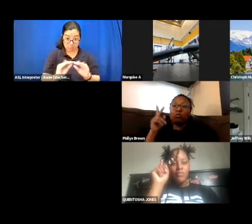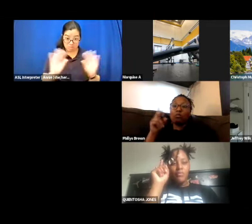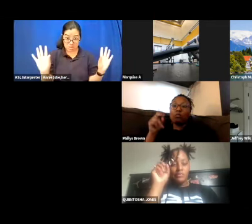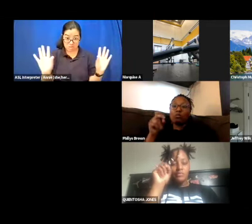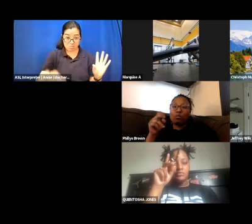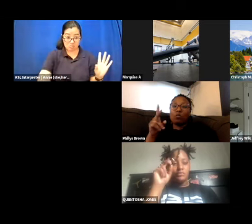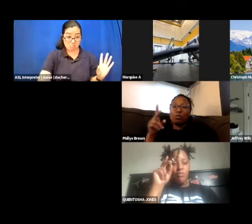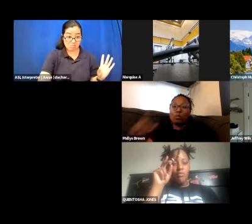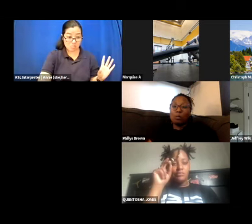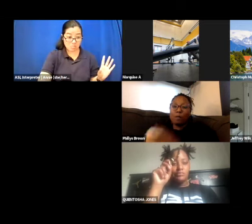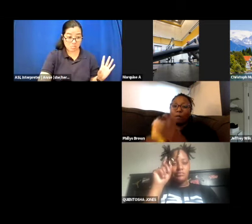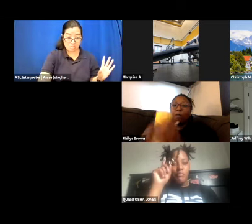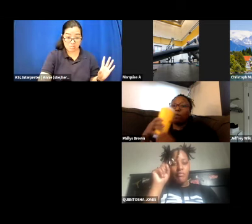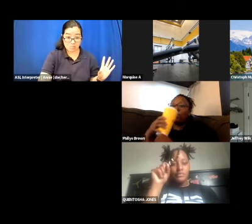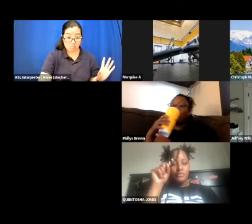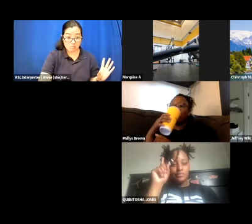Yes.